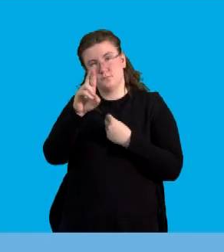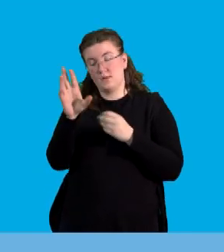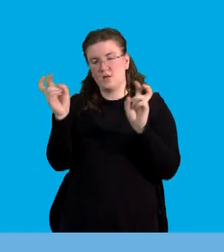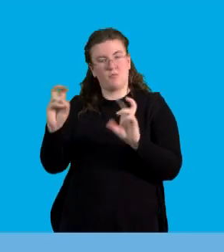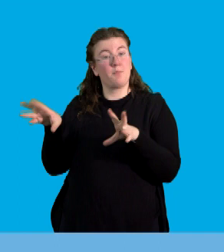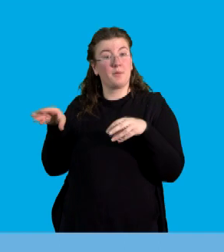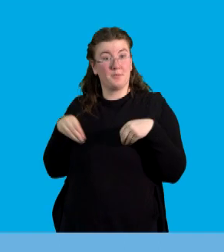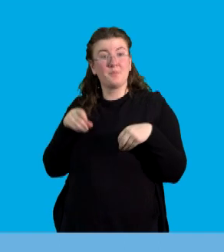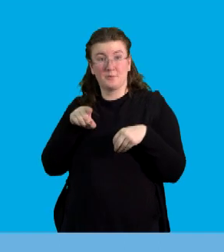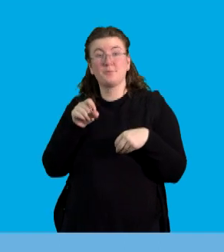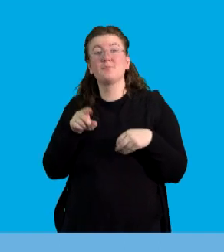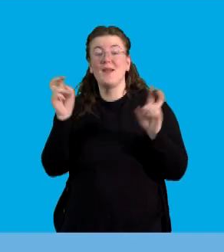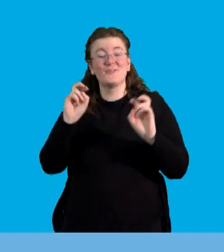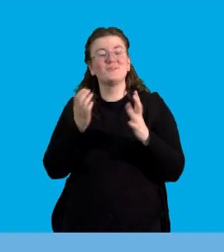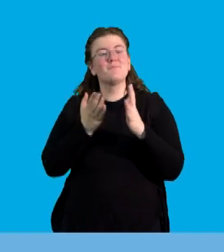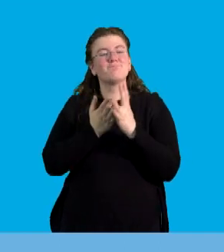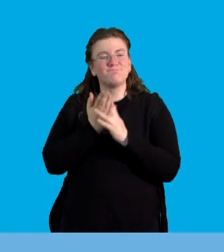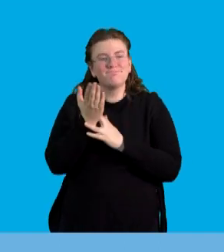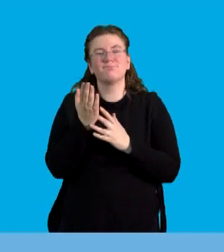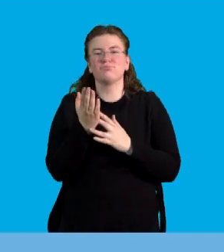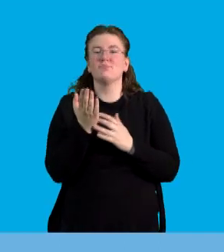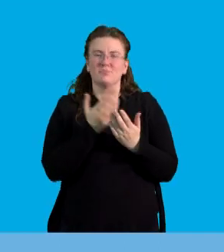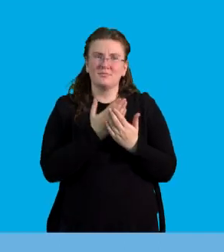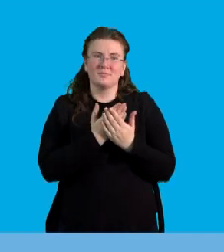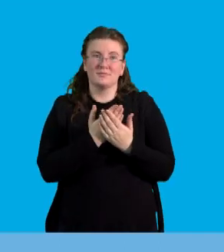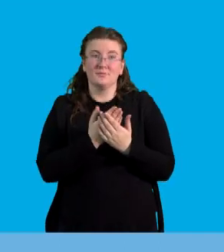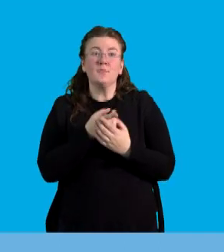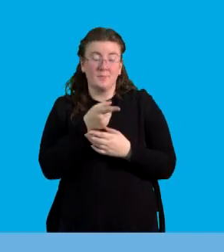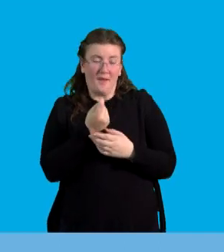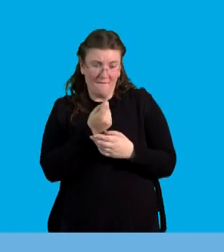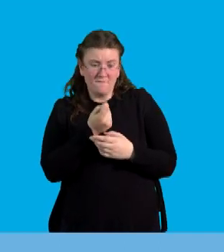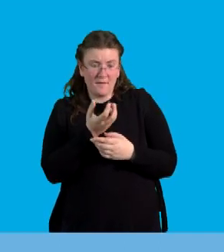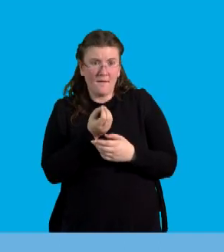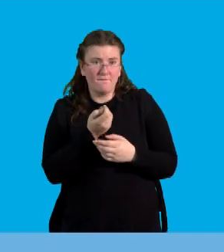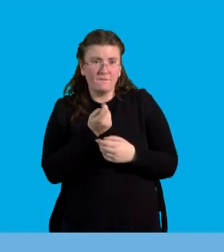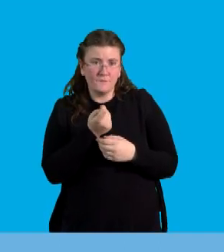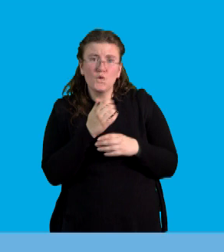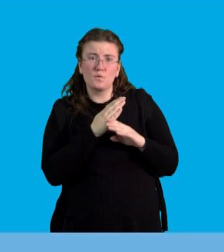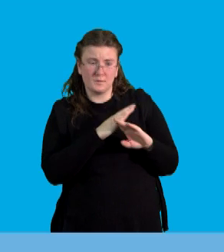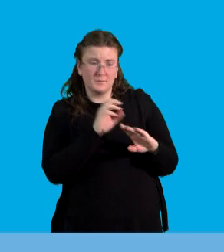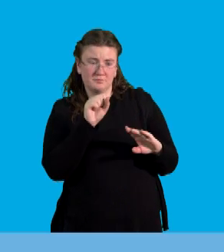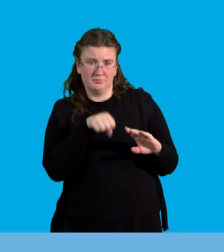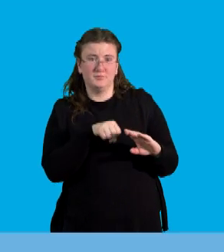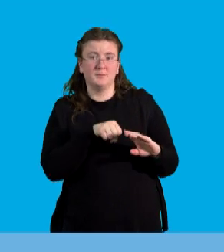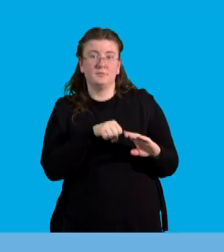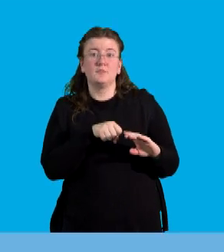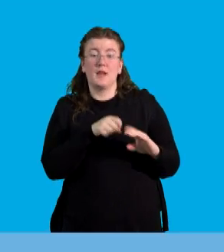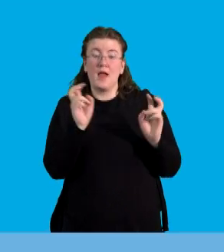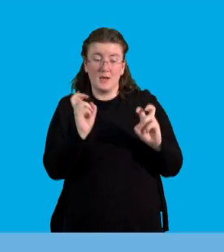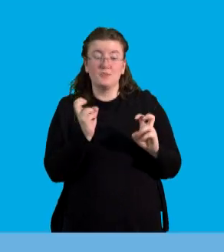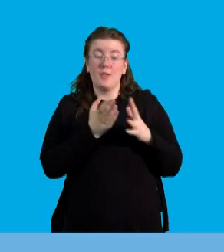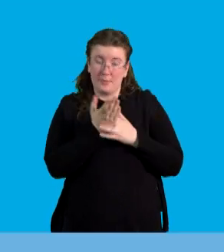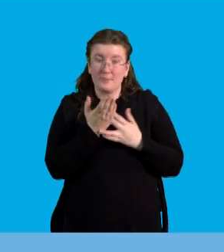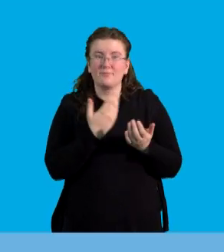all conductors thus have a degree of resistance. So even though they are allowing the current or the electricity to flow through